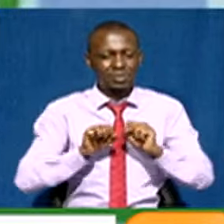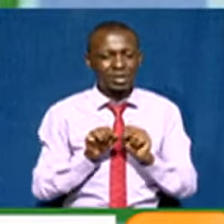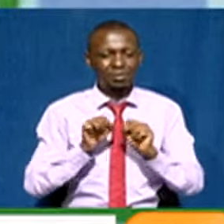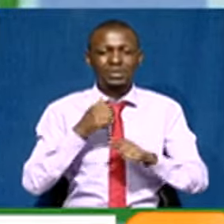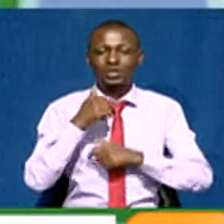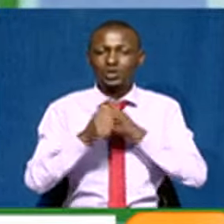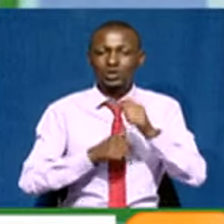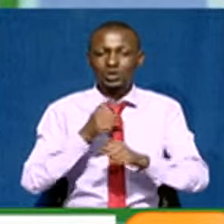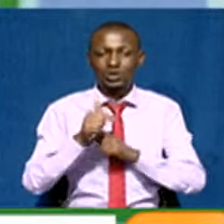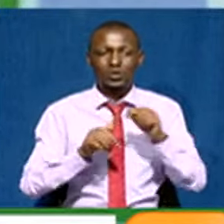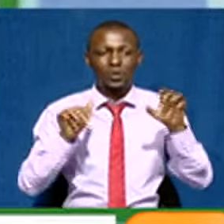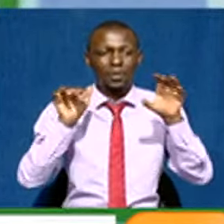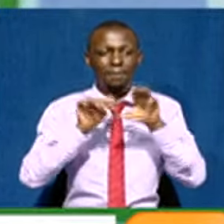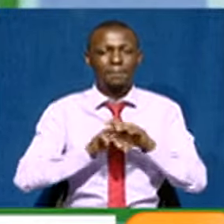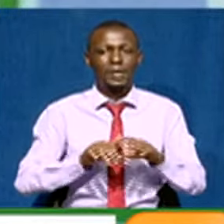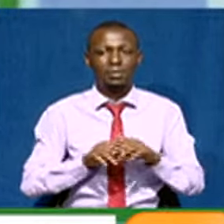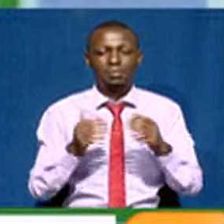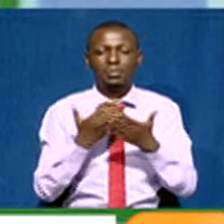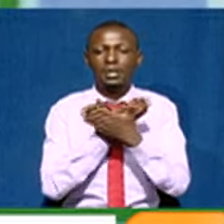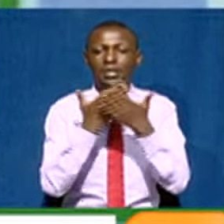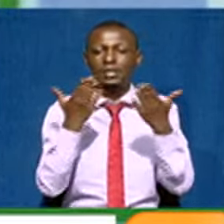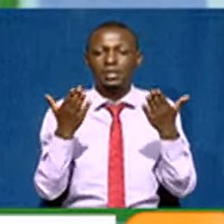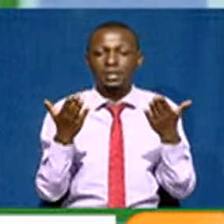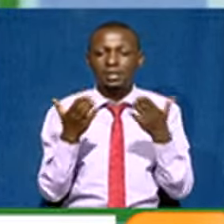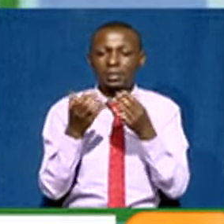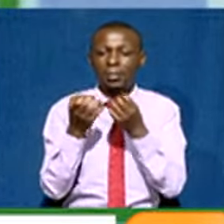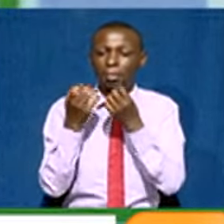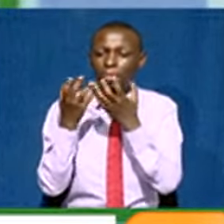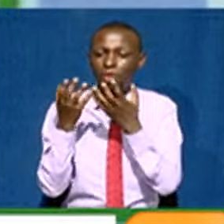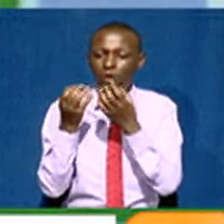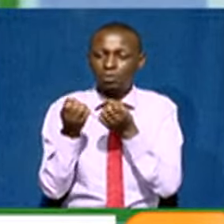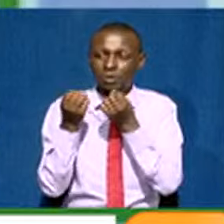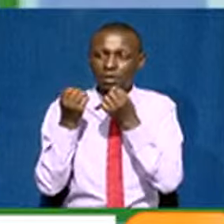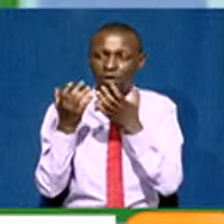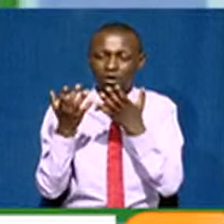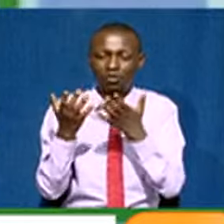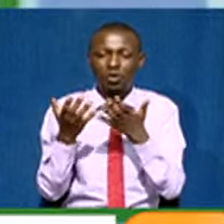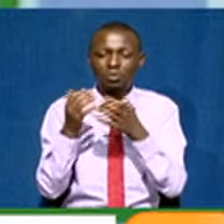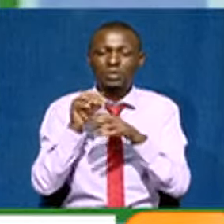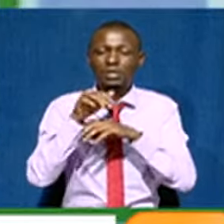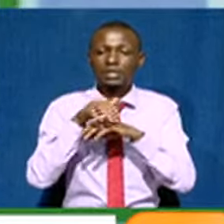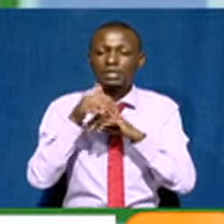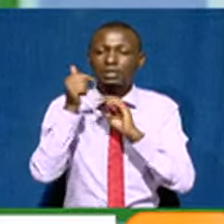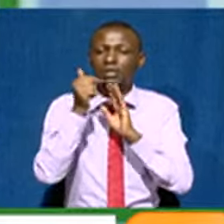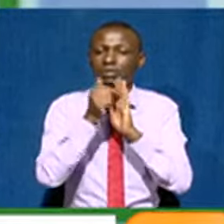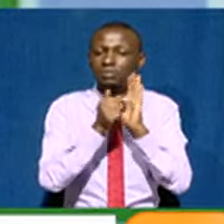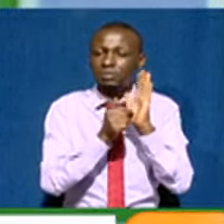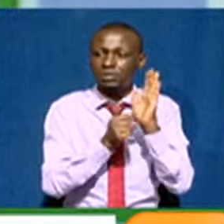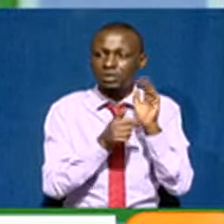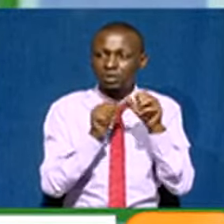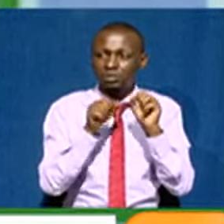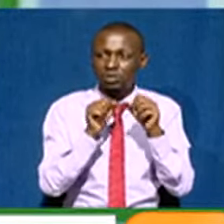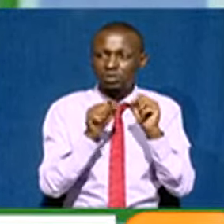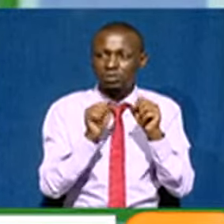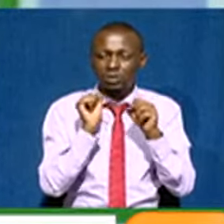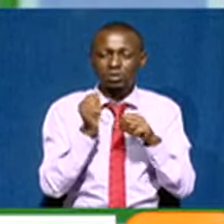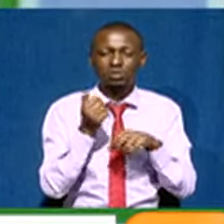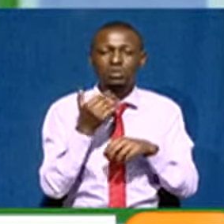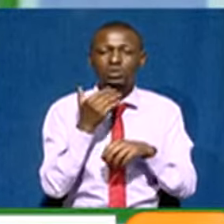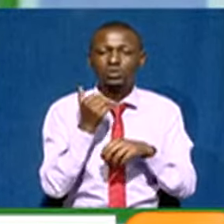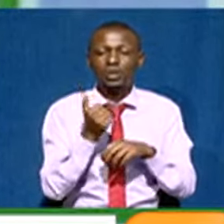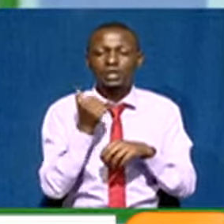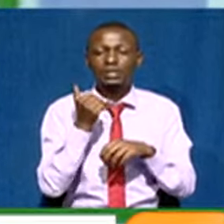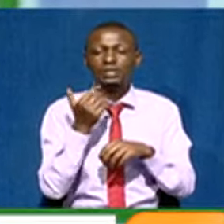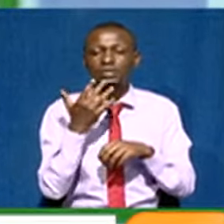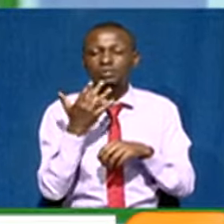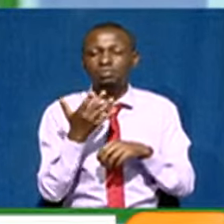they're those members who actually, when they tell them that the dividends that you're getting, would you pick it or do you want to capitalize, they say please take all of